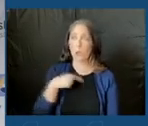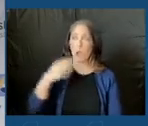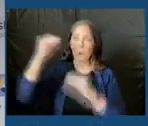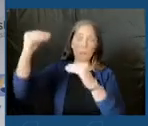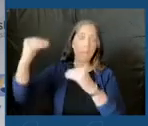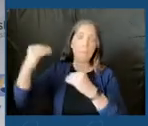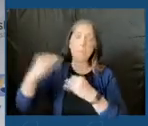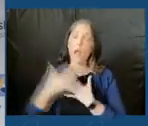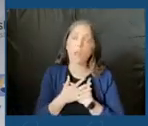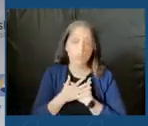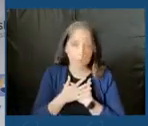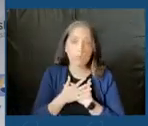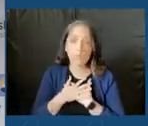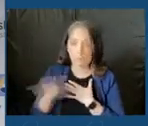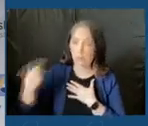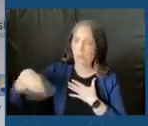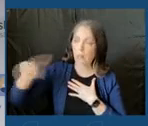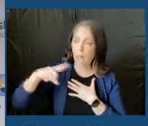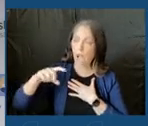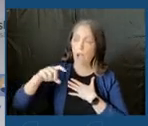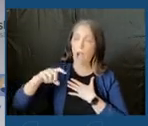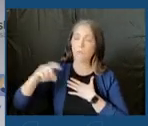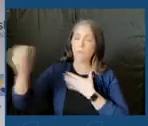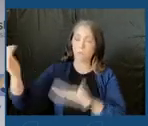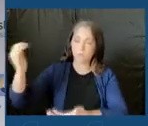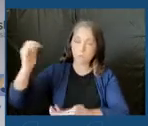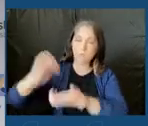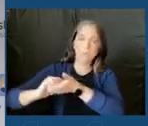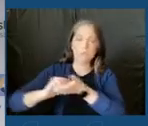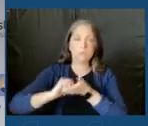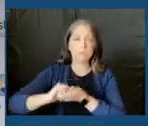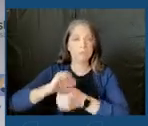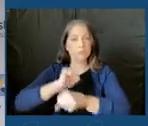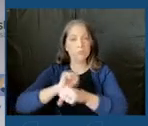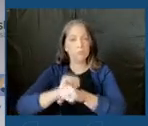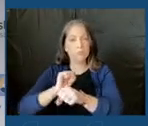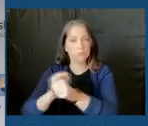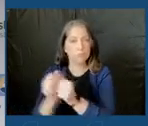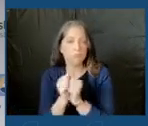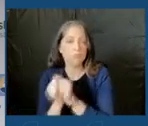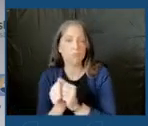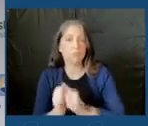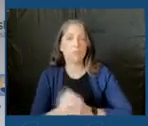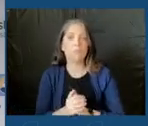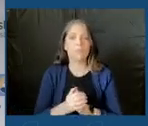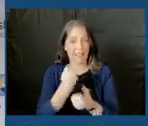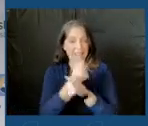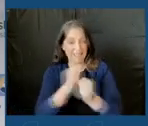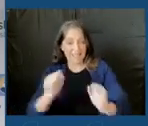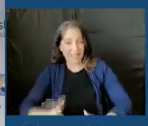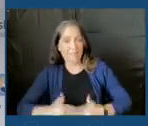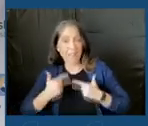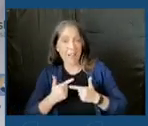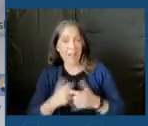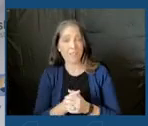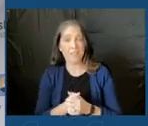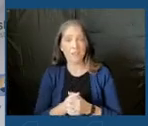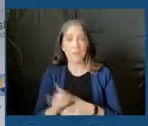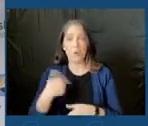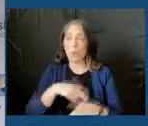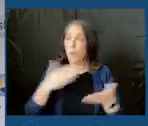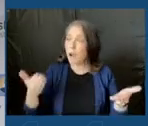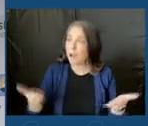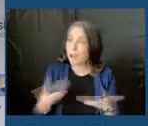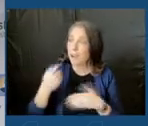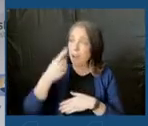to sort of work with us to save our lives. We're here because we understand the importance of the union of the